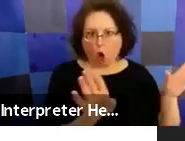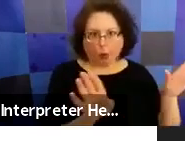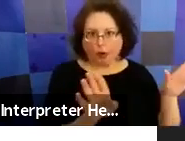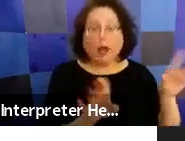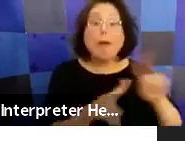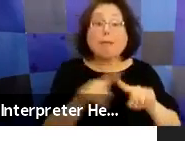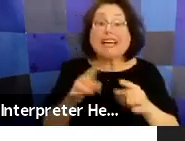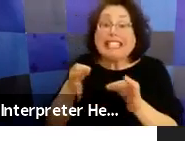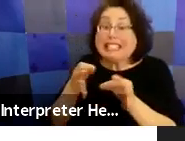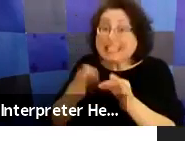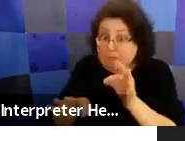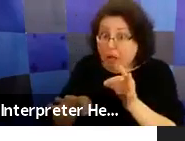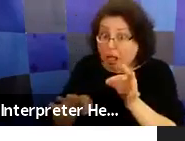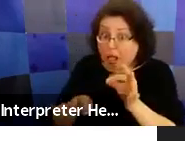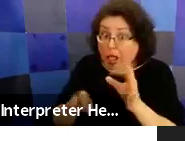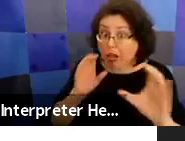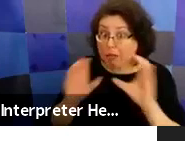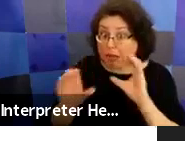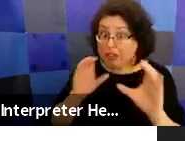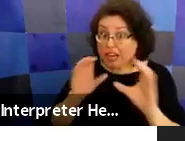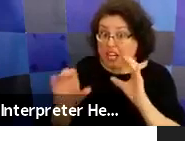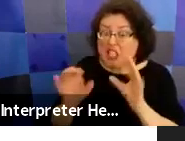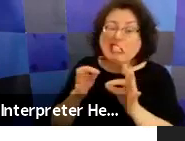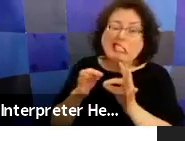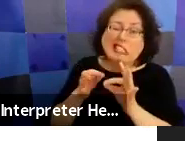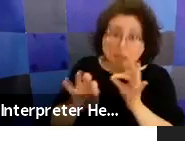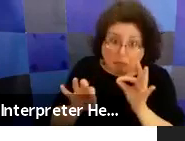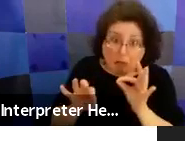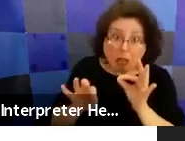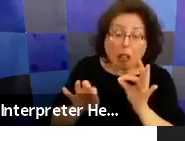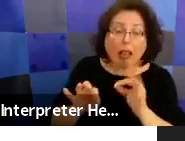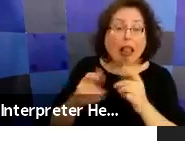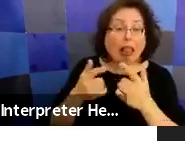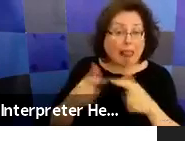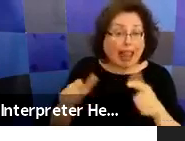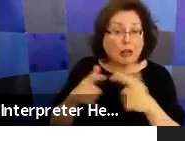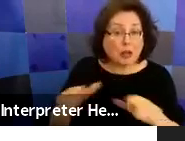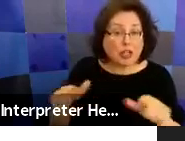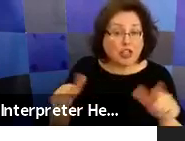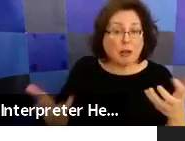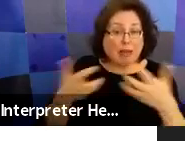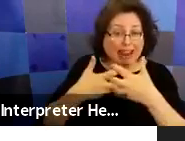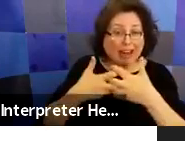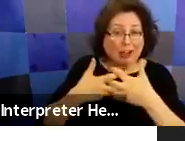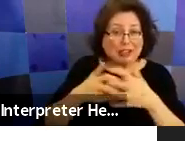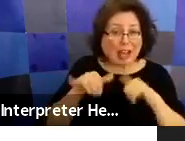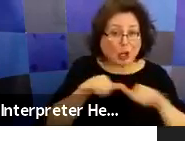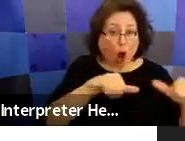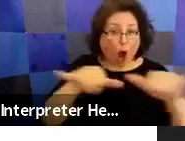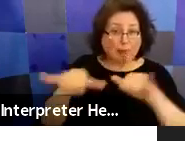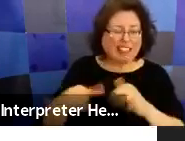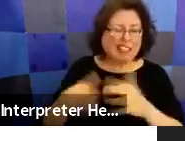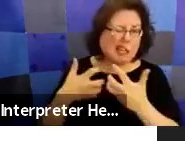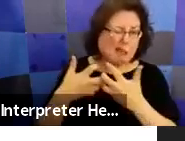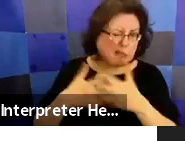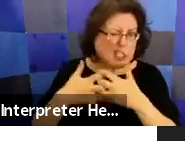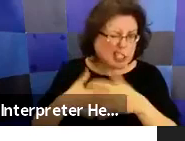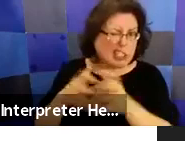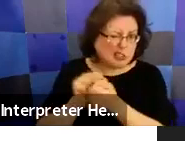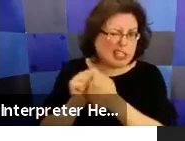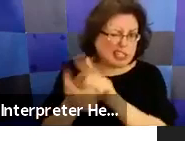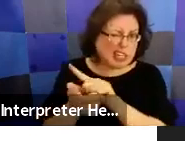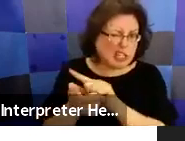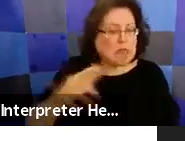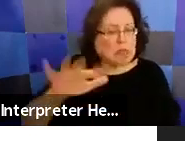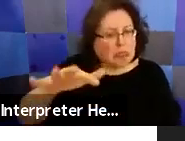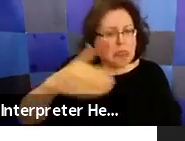simple communication in language pairs that are common, machine translation does a pretty good job.